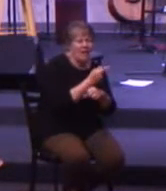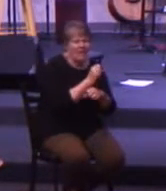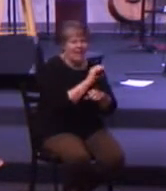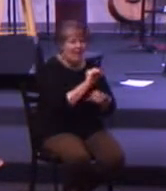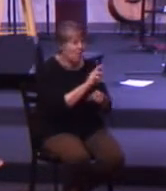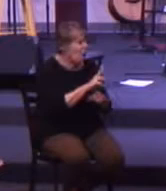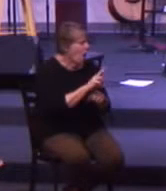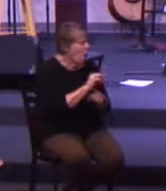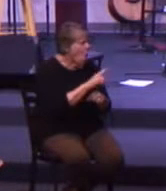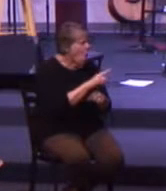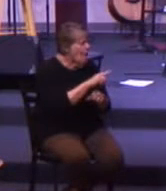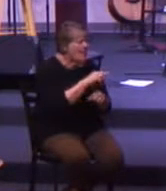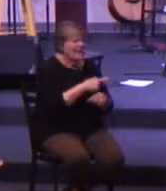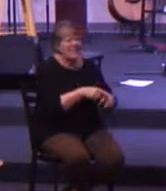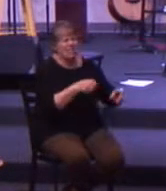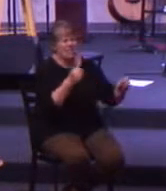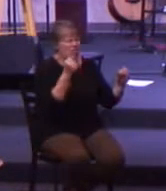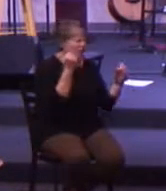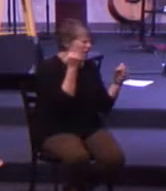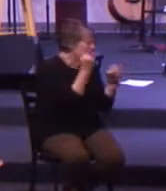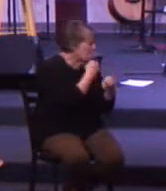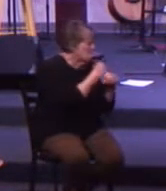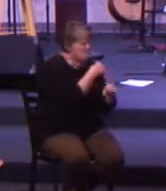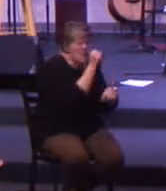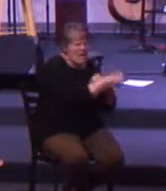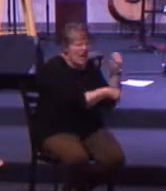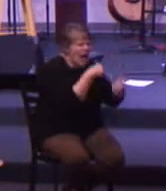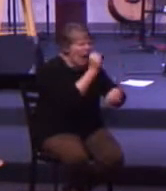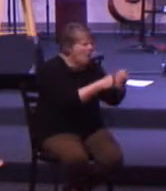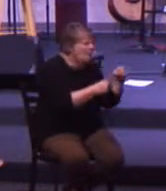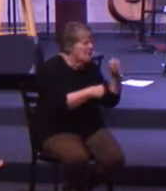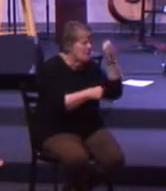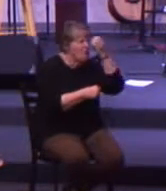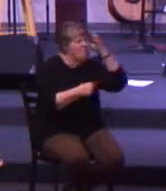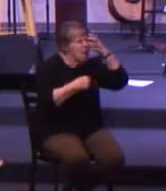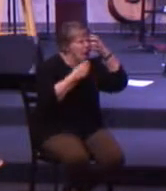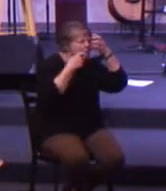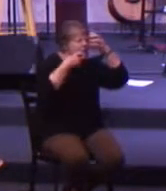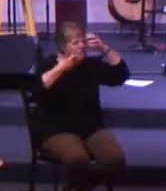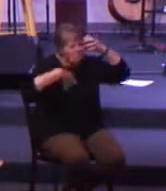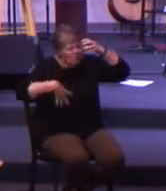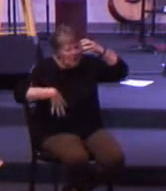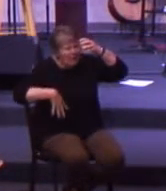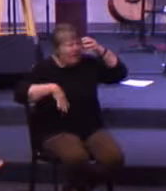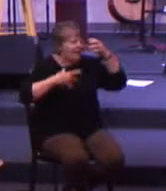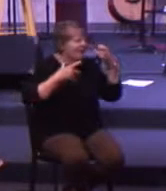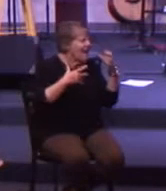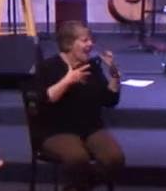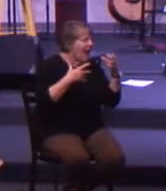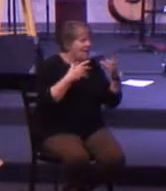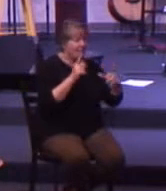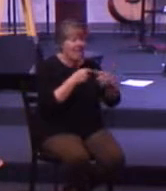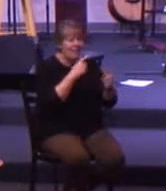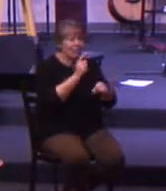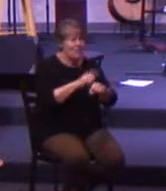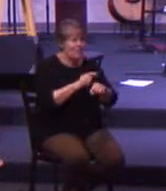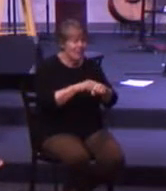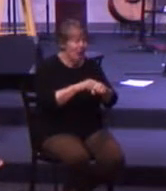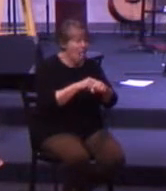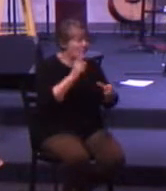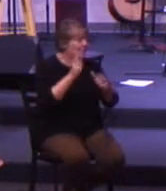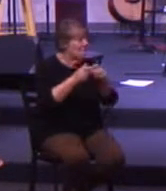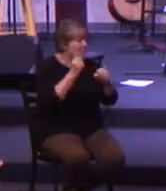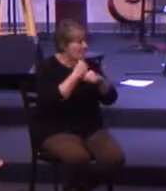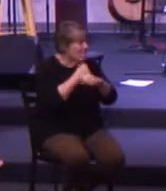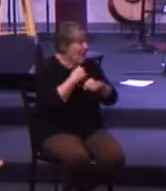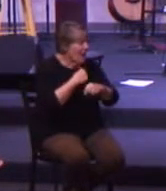just getting pummeled. And then their eye is puffy and their lip is bleeding. And there comes this point in the big fight where our hero is